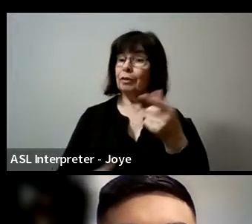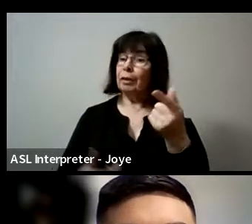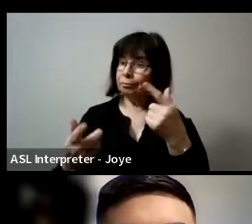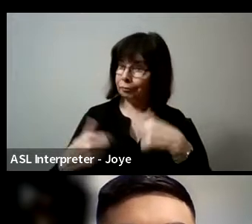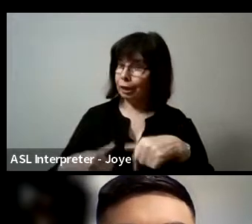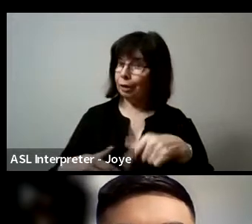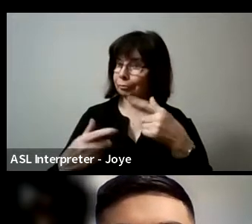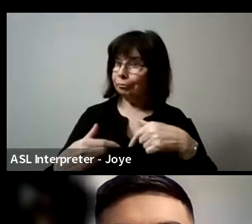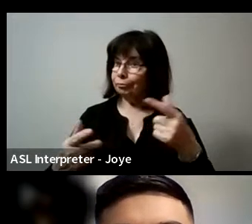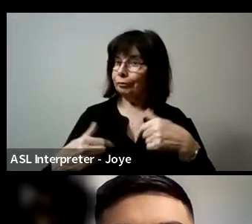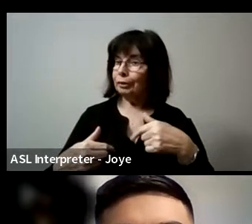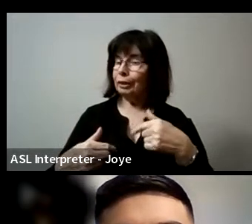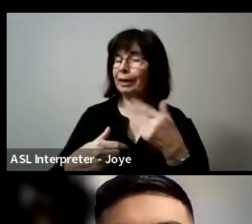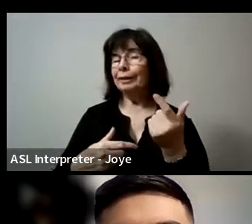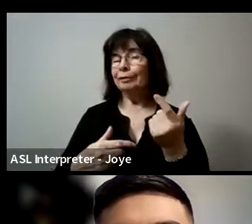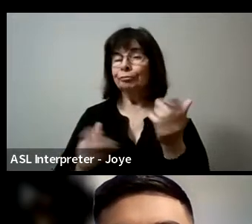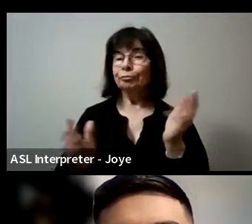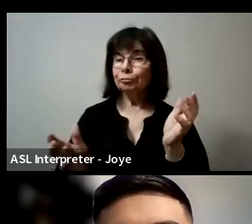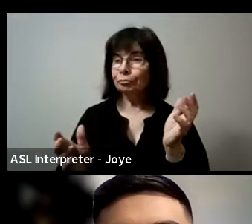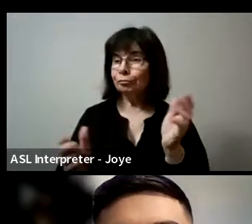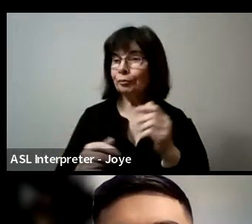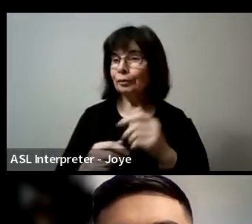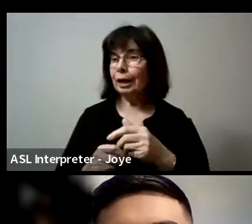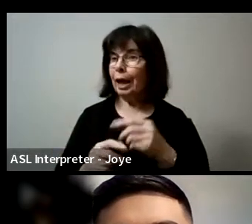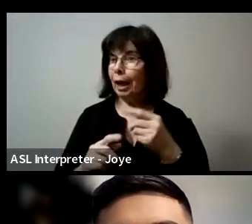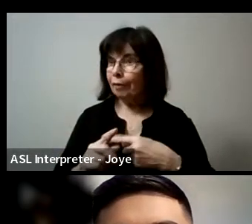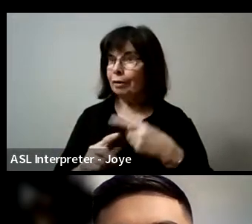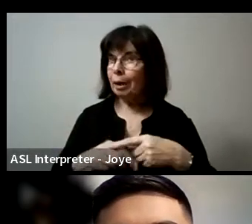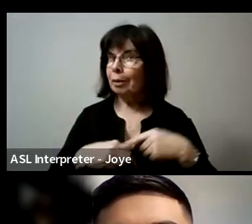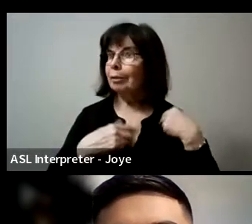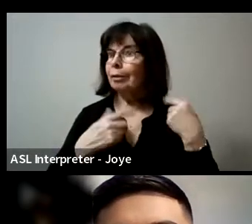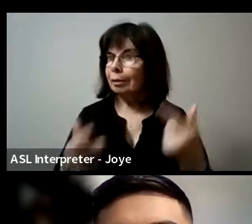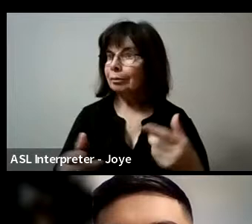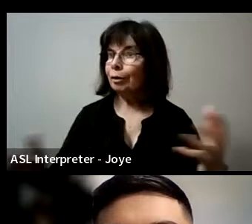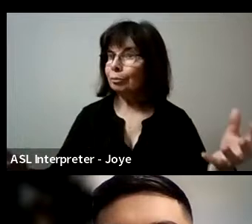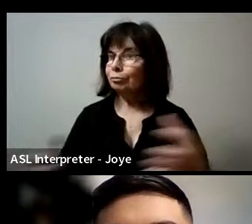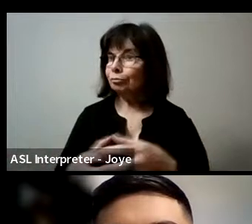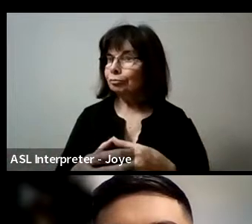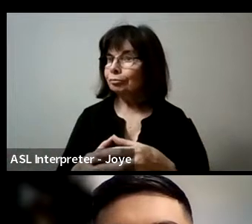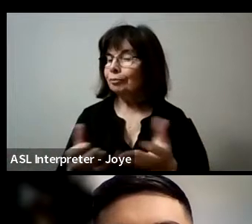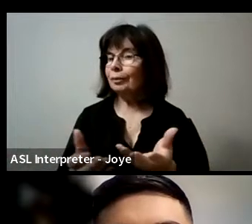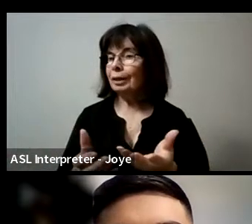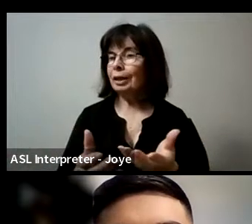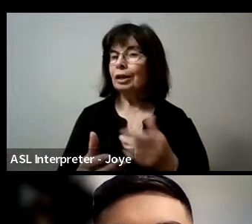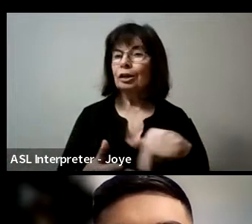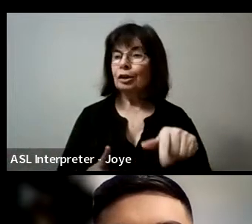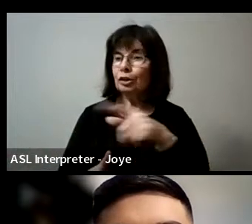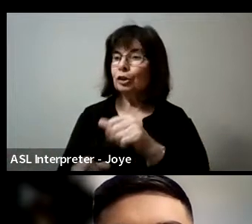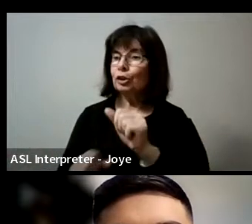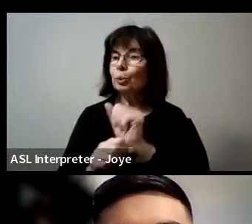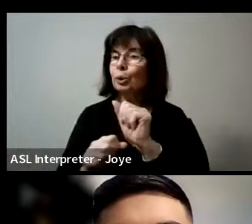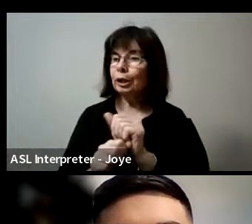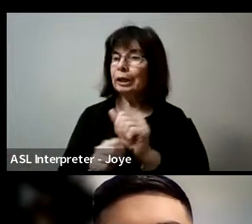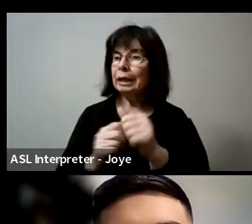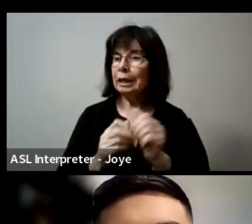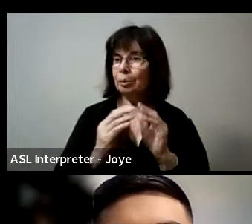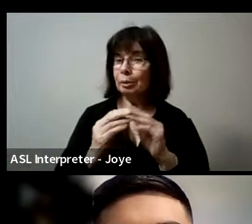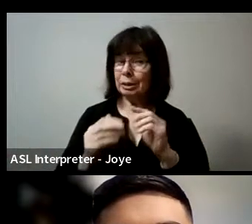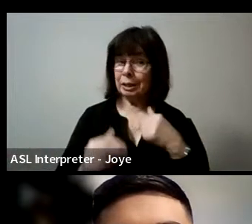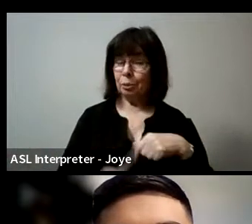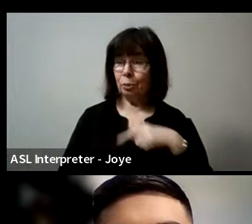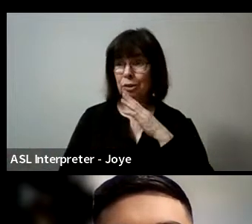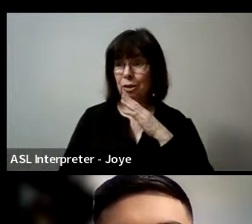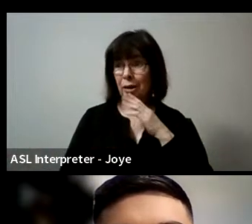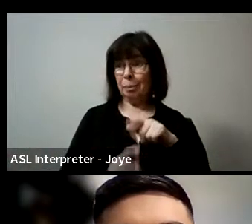and hanging with us, month after month, are working in the communities that we're talking about, and you are